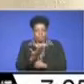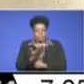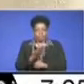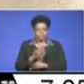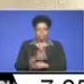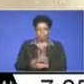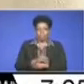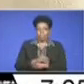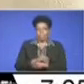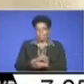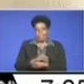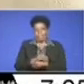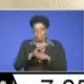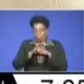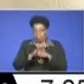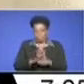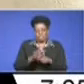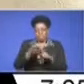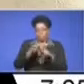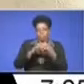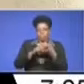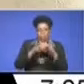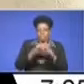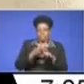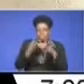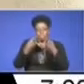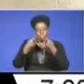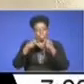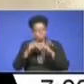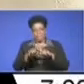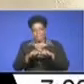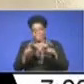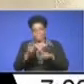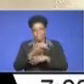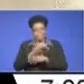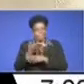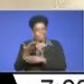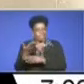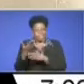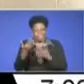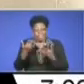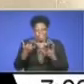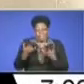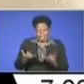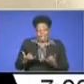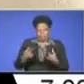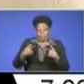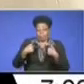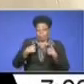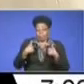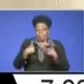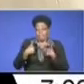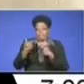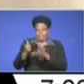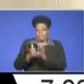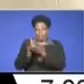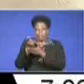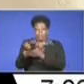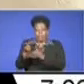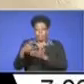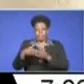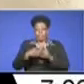peer pressure, and you know, you wanna try different things, and now I could be the person who could guide them to let them know,